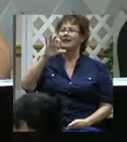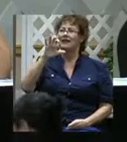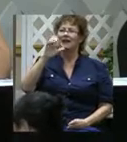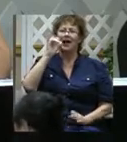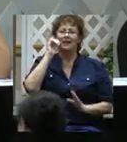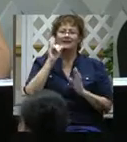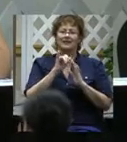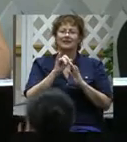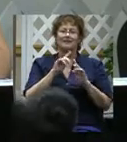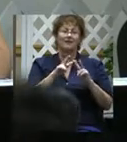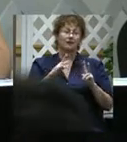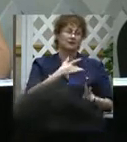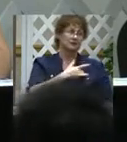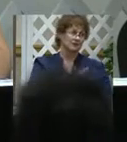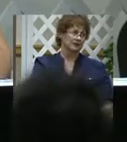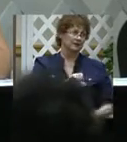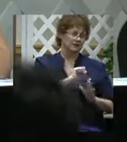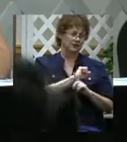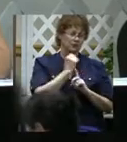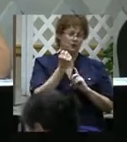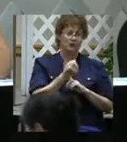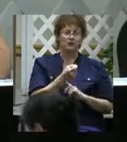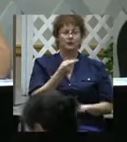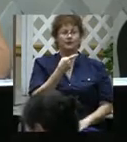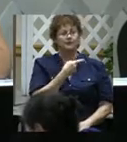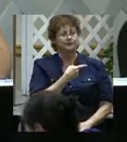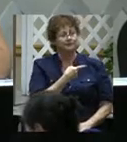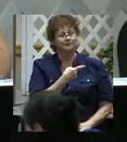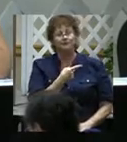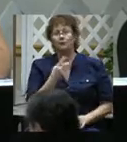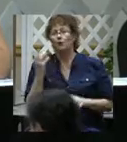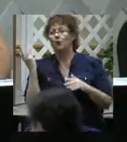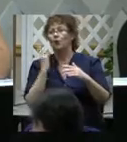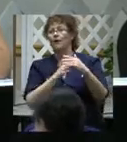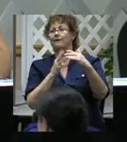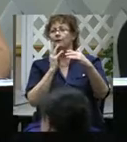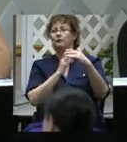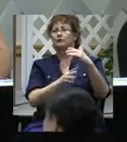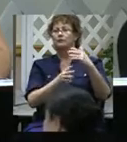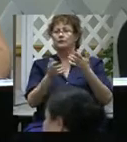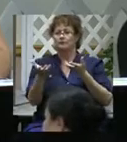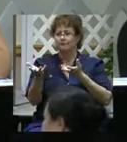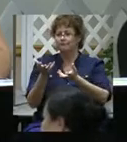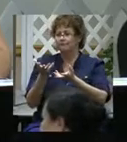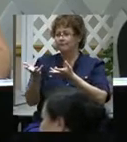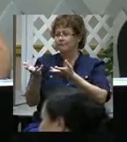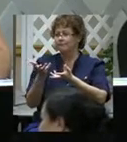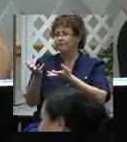really. For example, working with refugees to quickly engage newly arrived